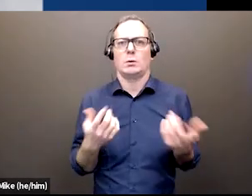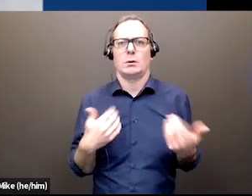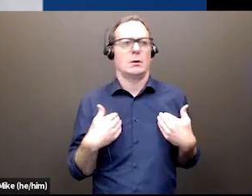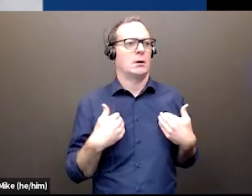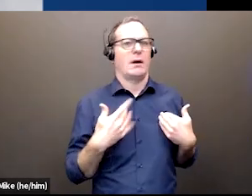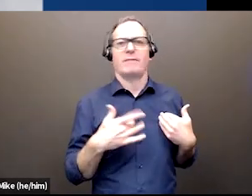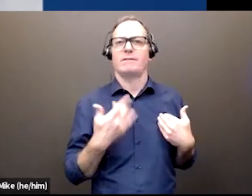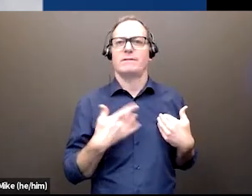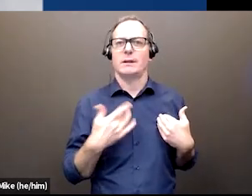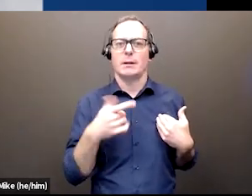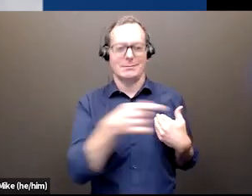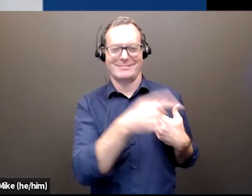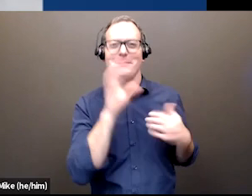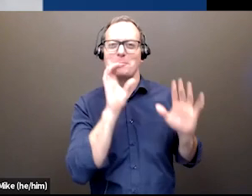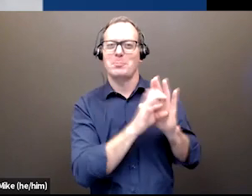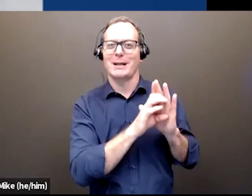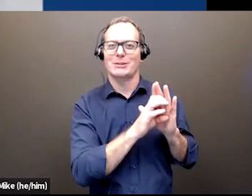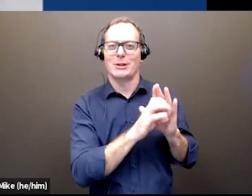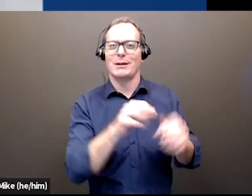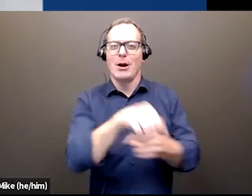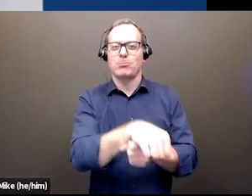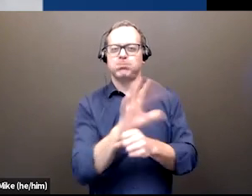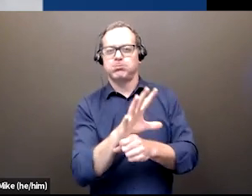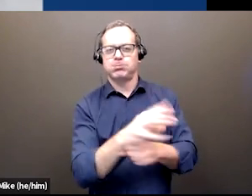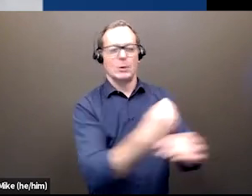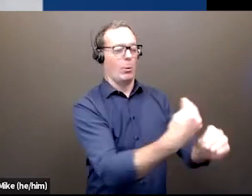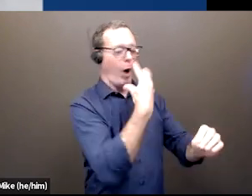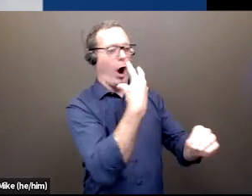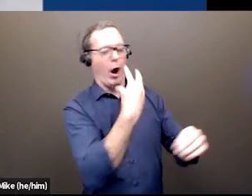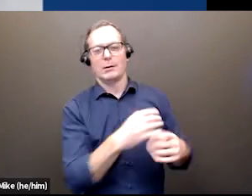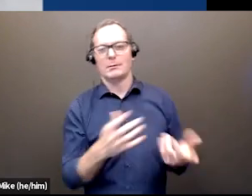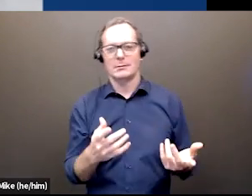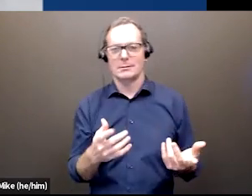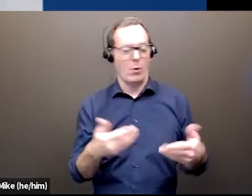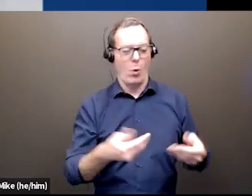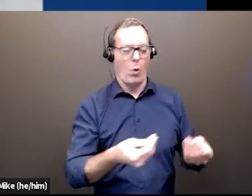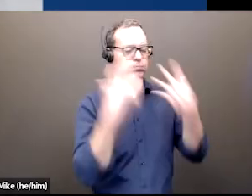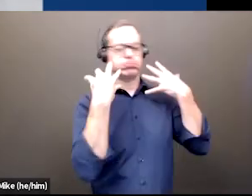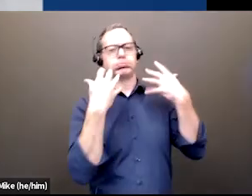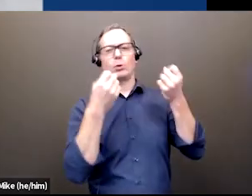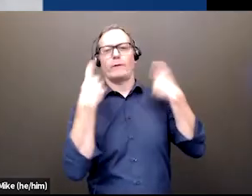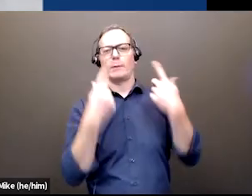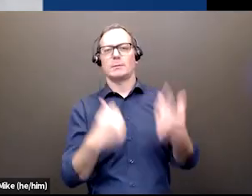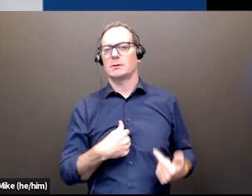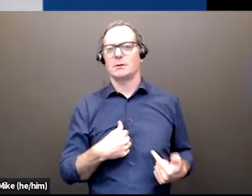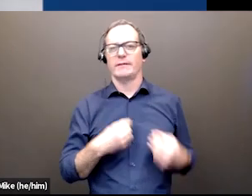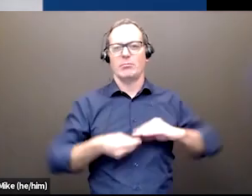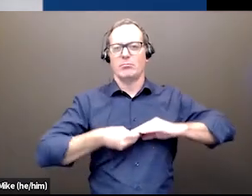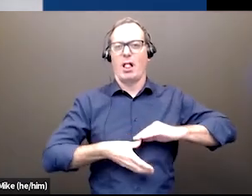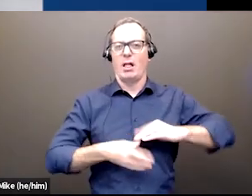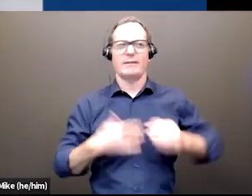you're drinking from a fire hose. You feel overwhelmed by information and that you are a failure for not being able to find